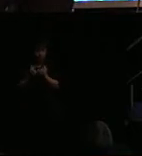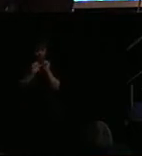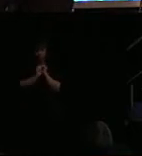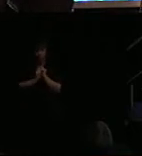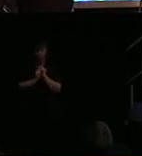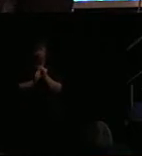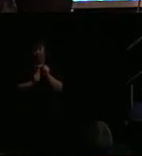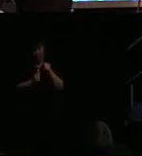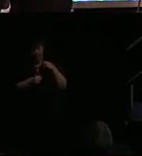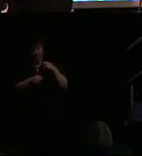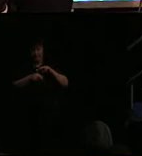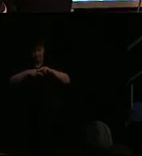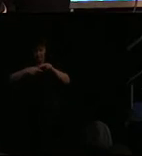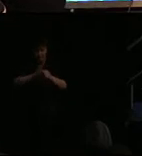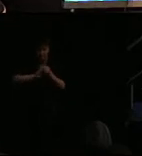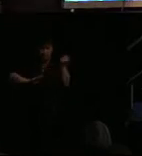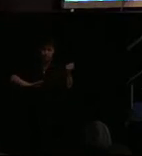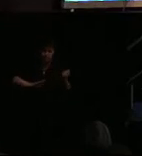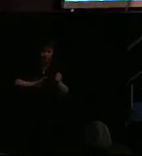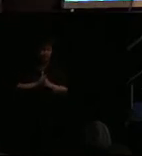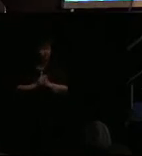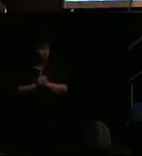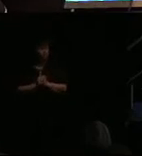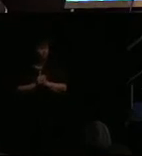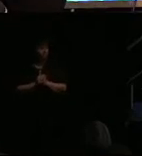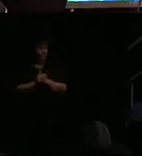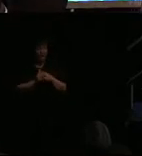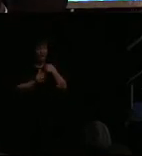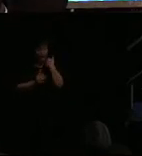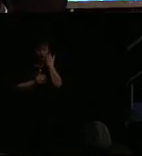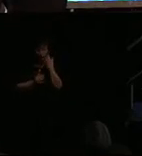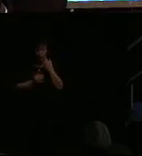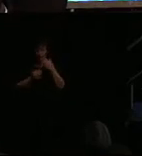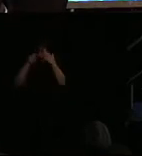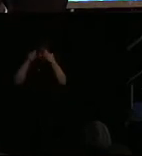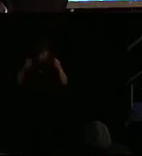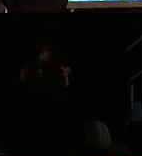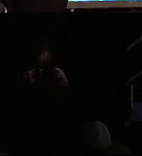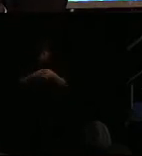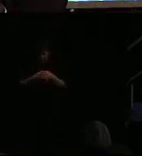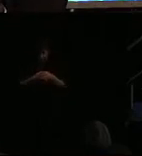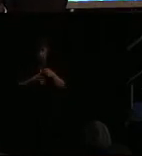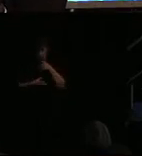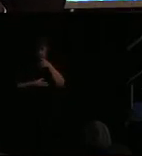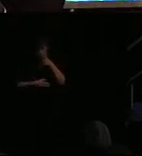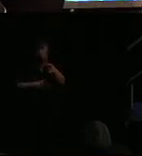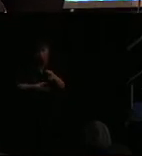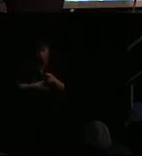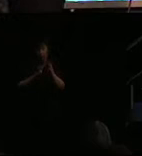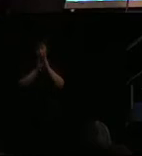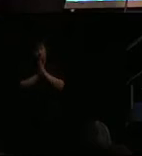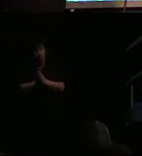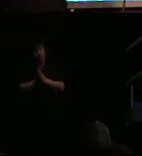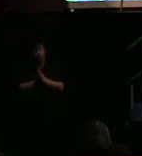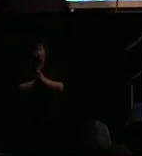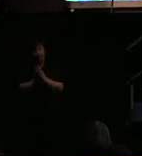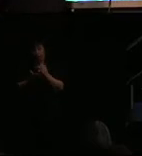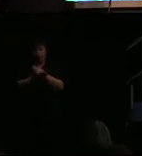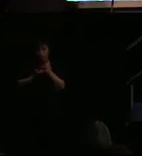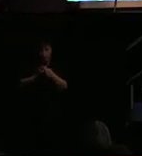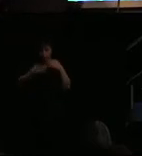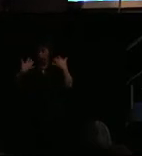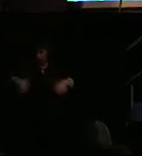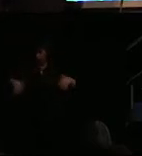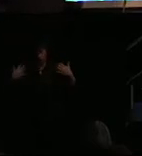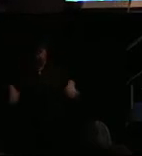such a privilege to serve alongside them. Every worship session, every word that was brought, every prayer and picture shared was just